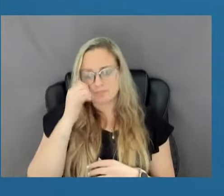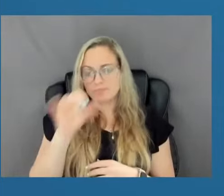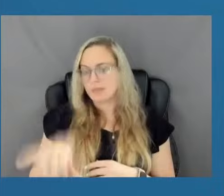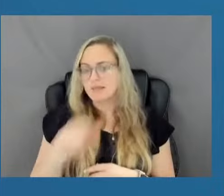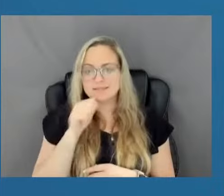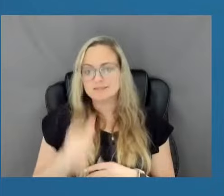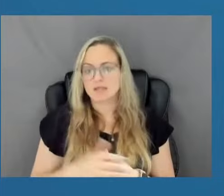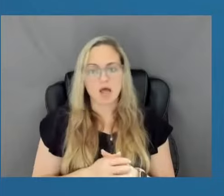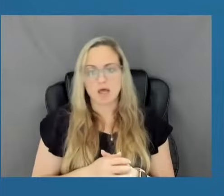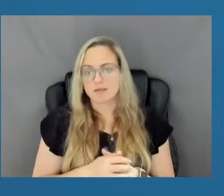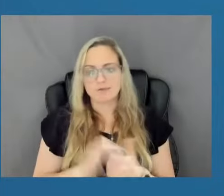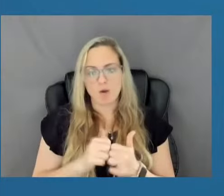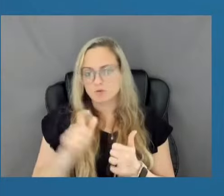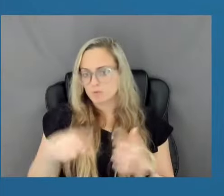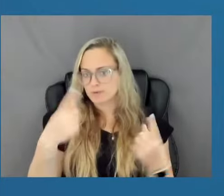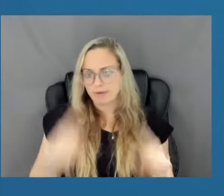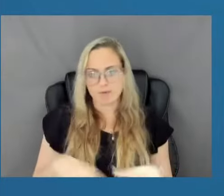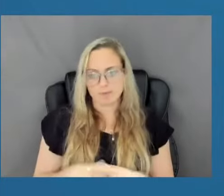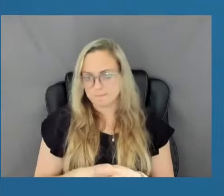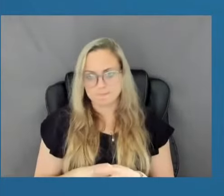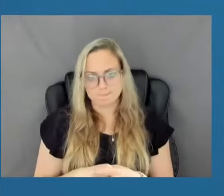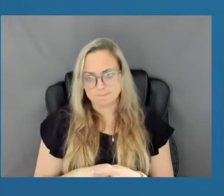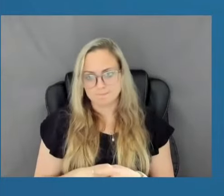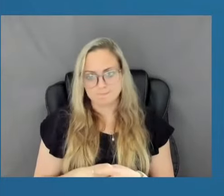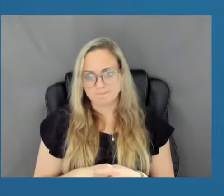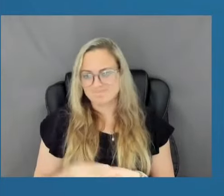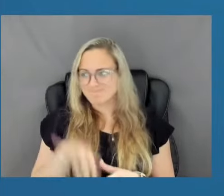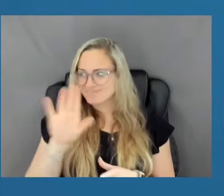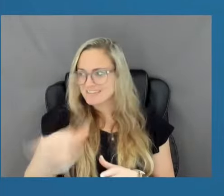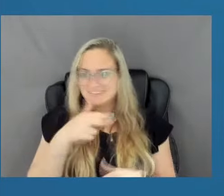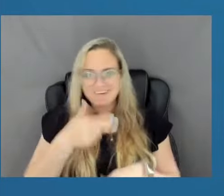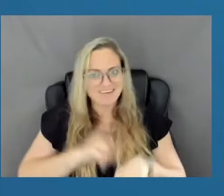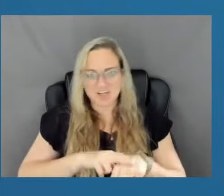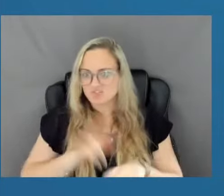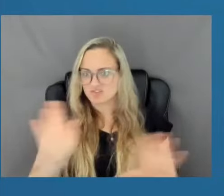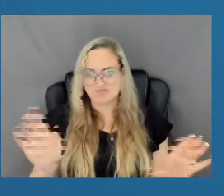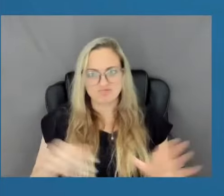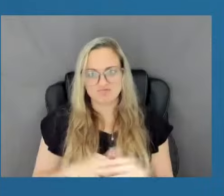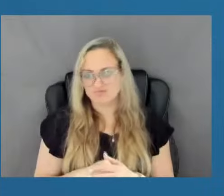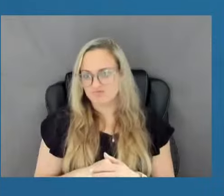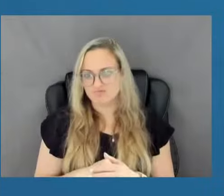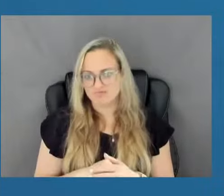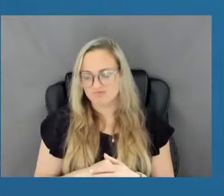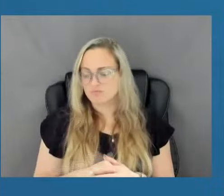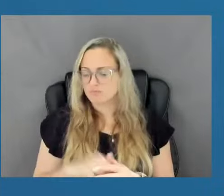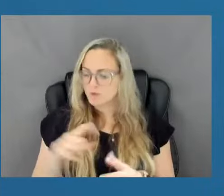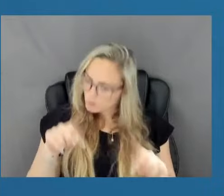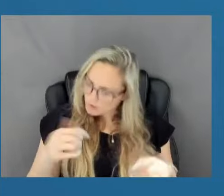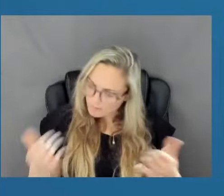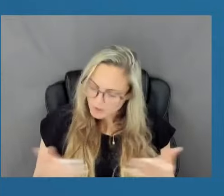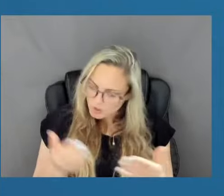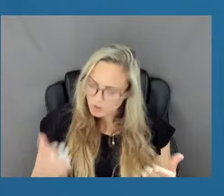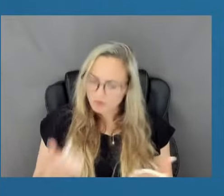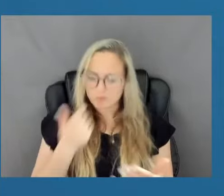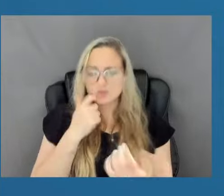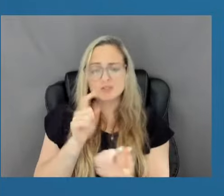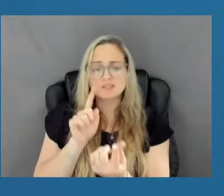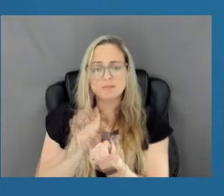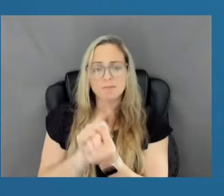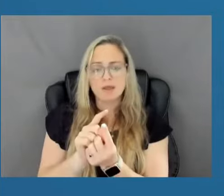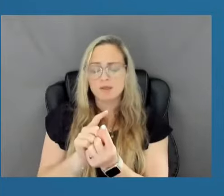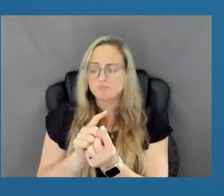how life is supposed to end. It is not the natural course. And I needed to come here, and we just met and placed flowers